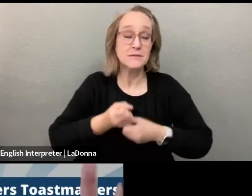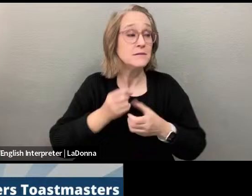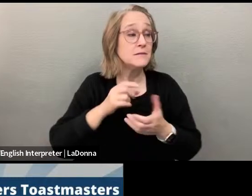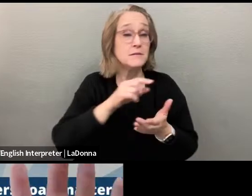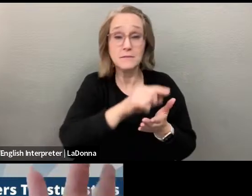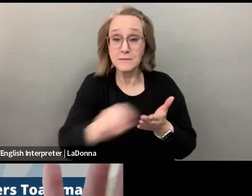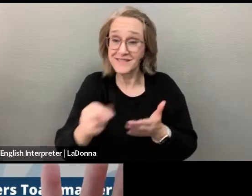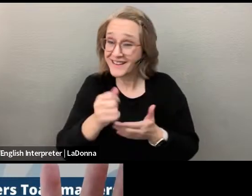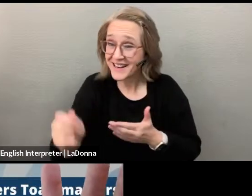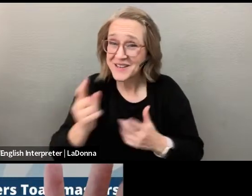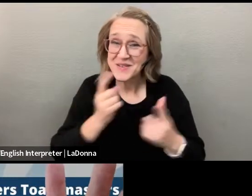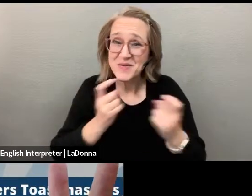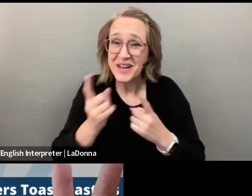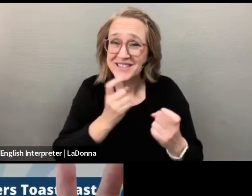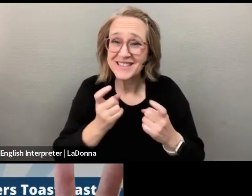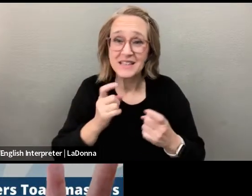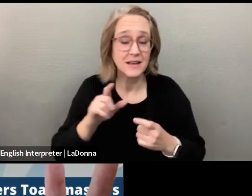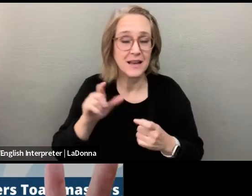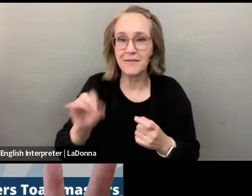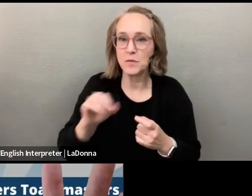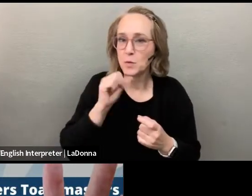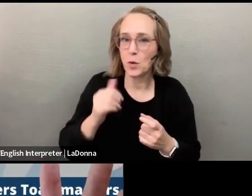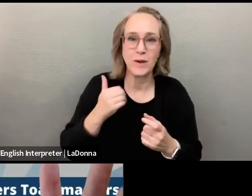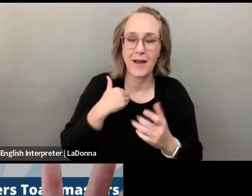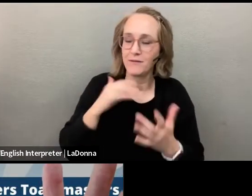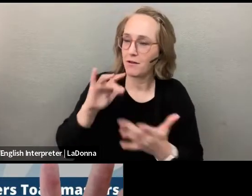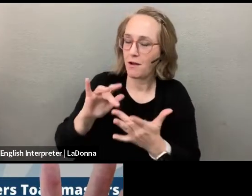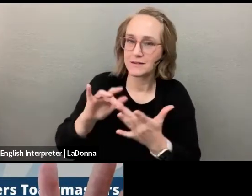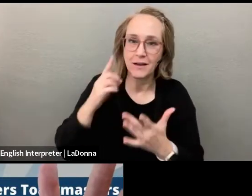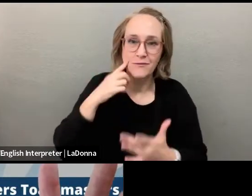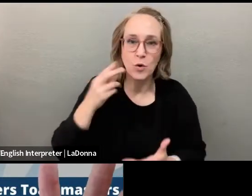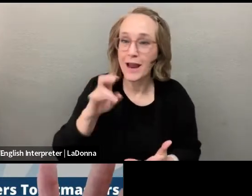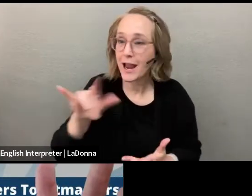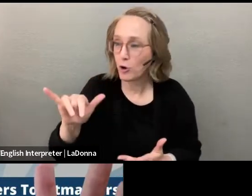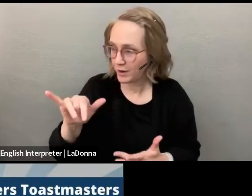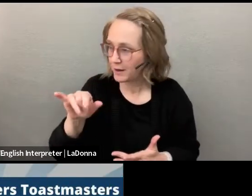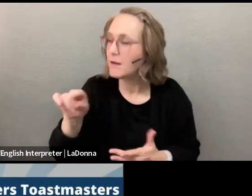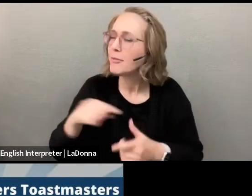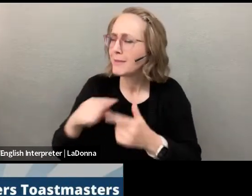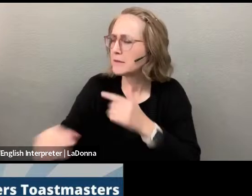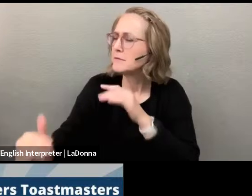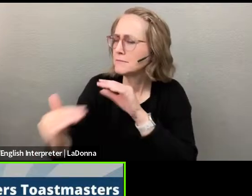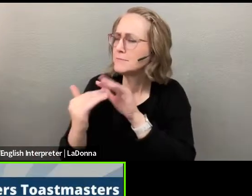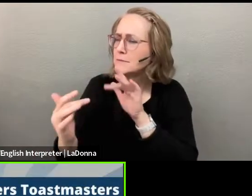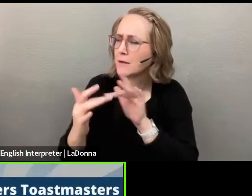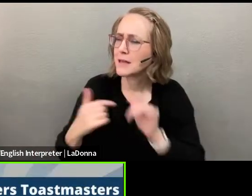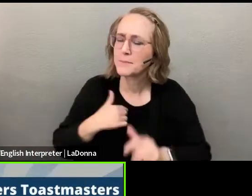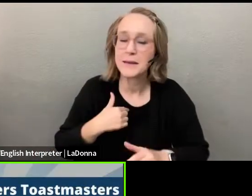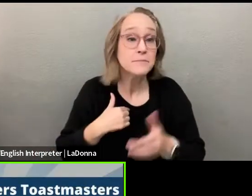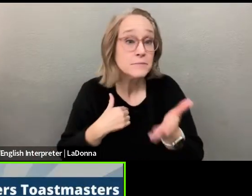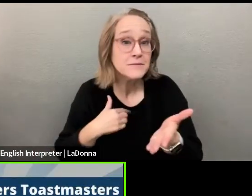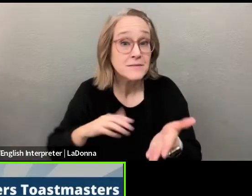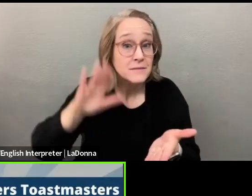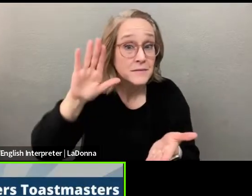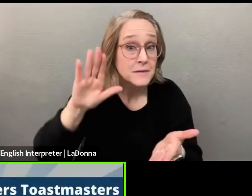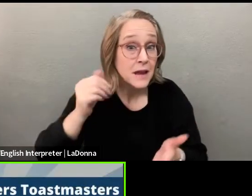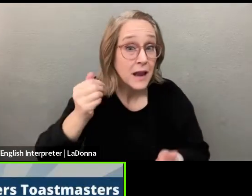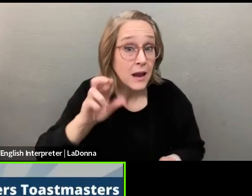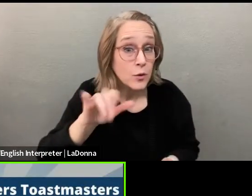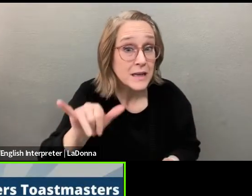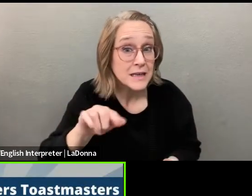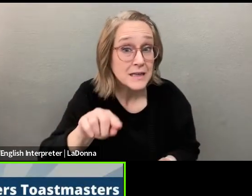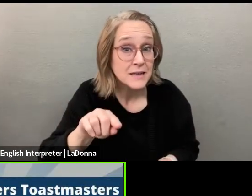any questions, if you don't have Harry's email, feel free to ask me. And Harry, you have your hand up. One more